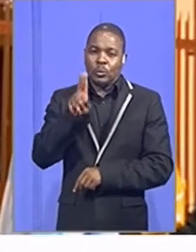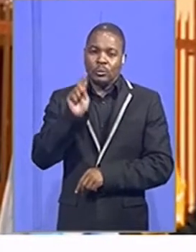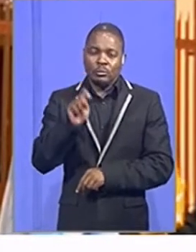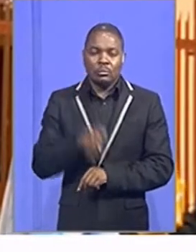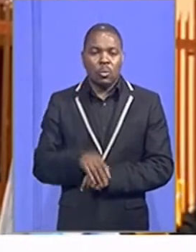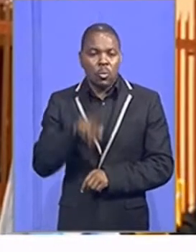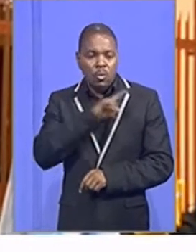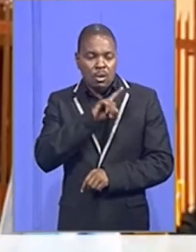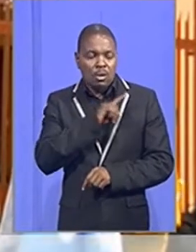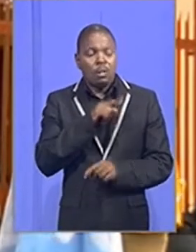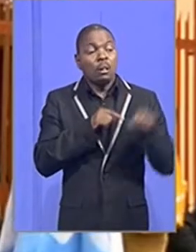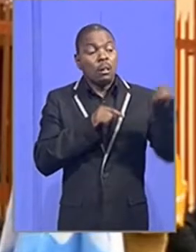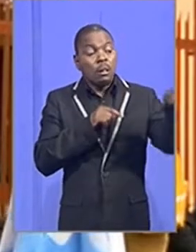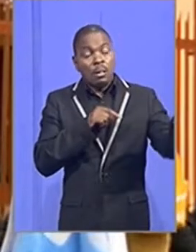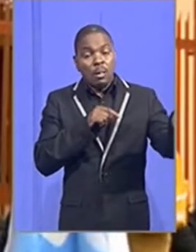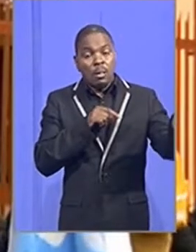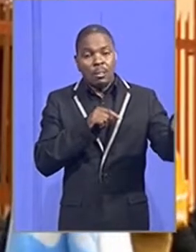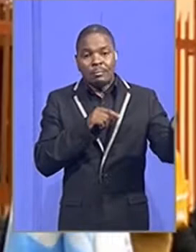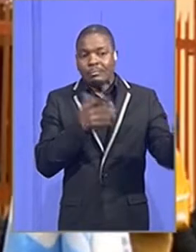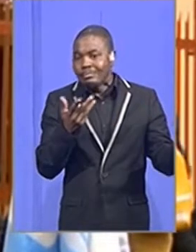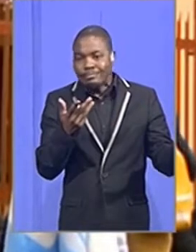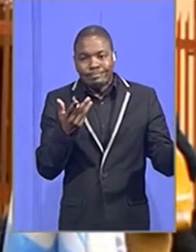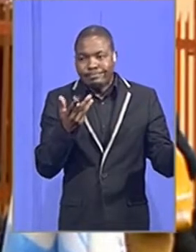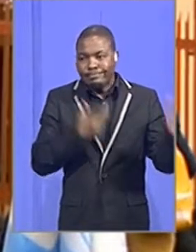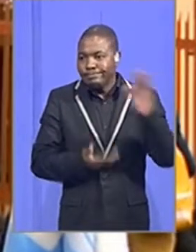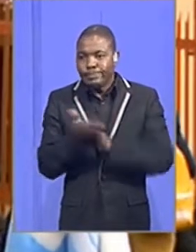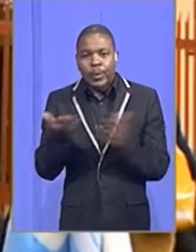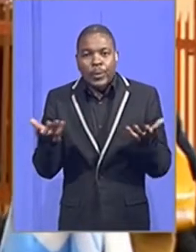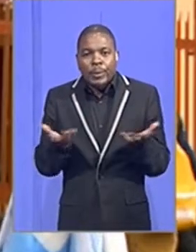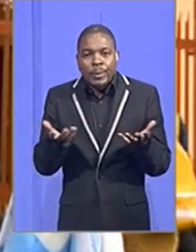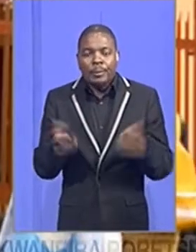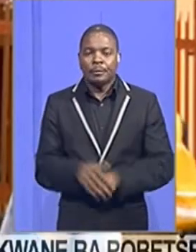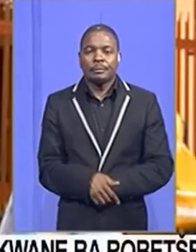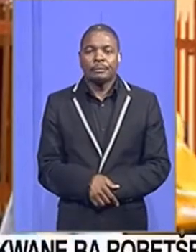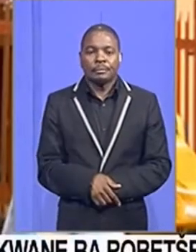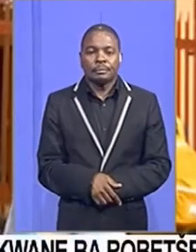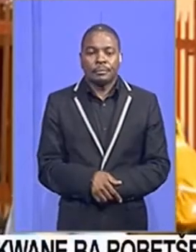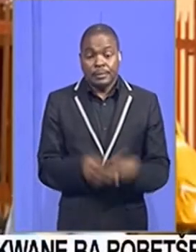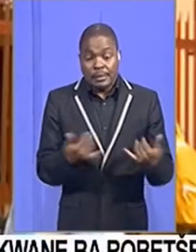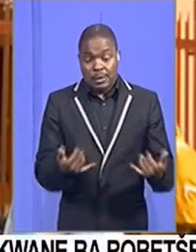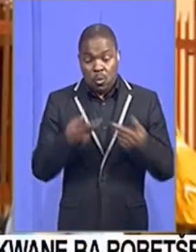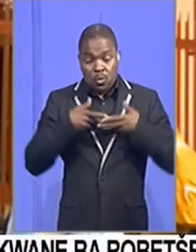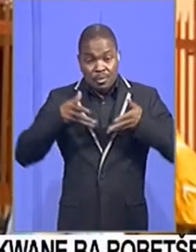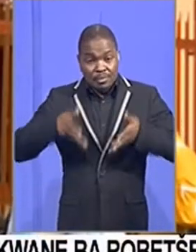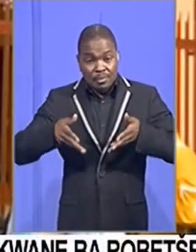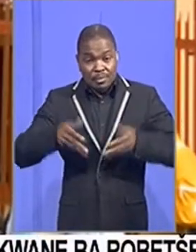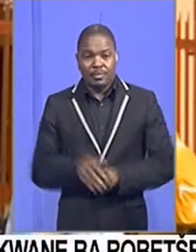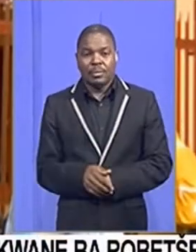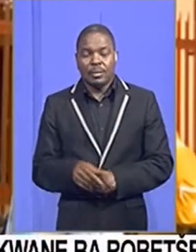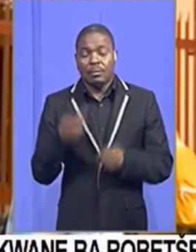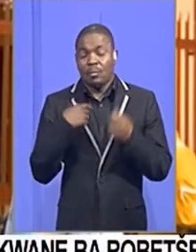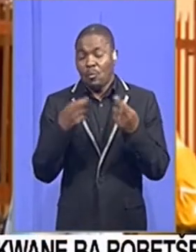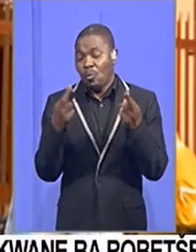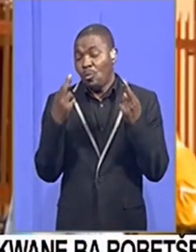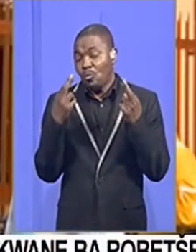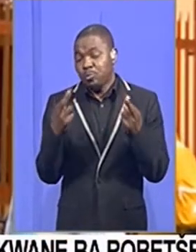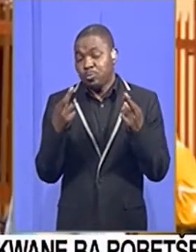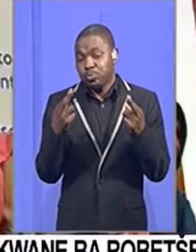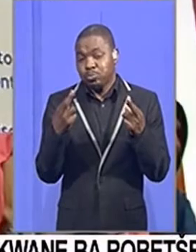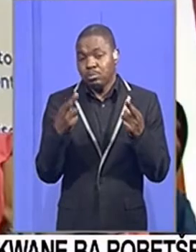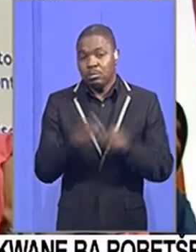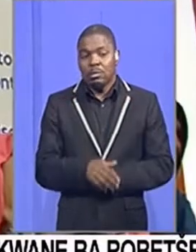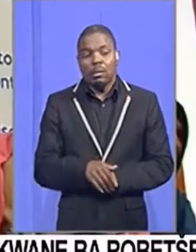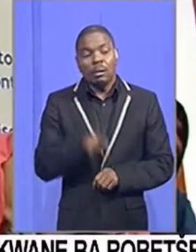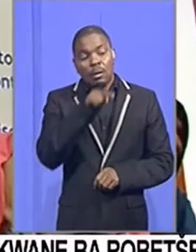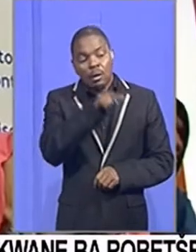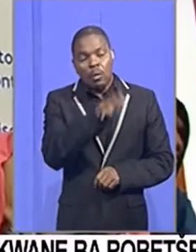we're left with nowhere to go now. So as we are here, we are hoping gore they will